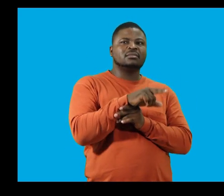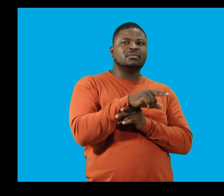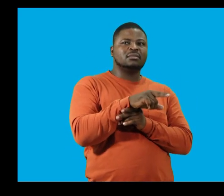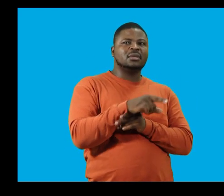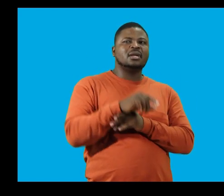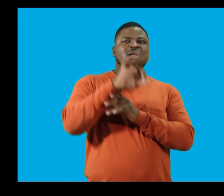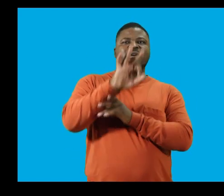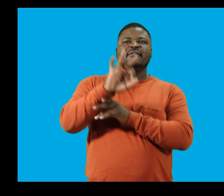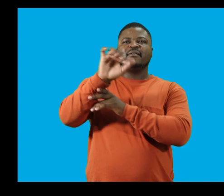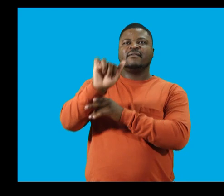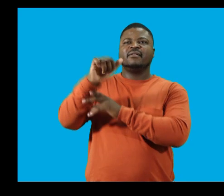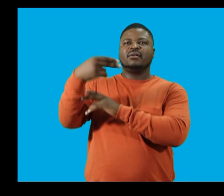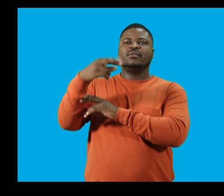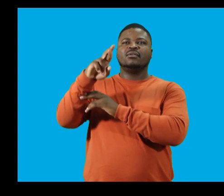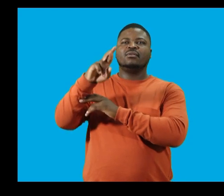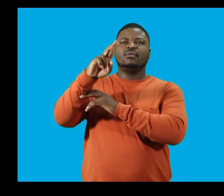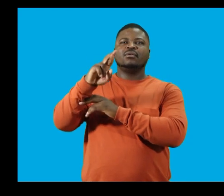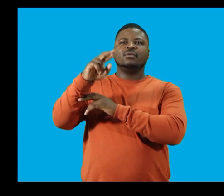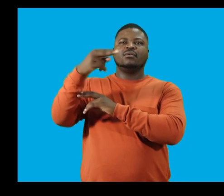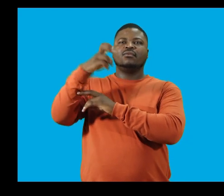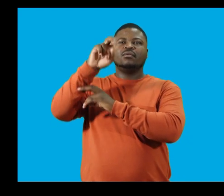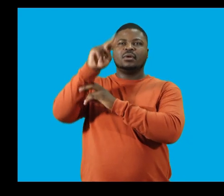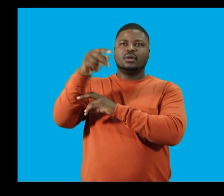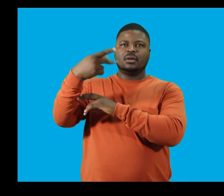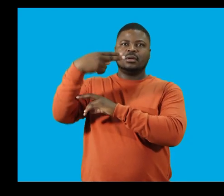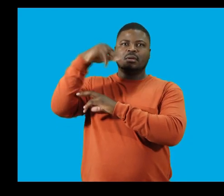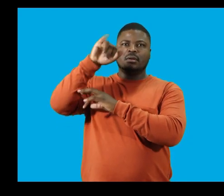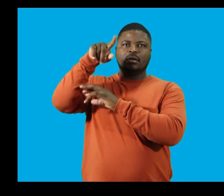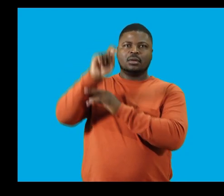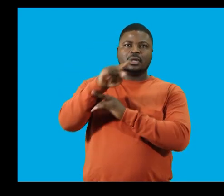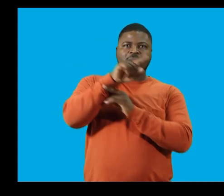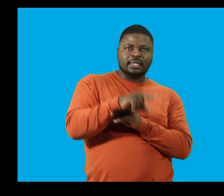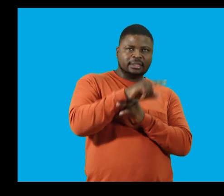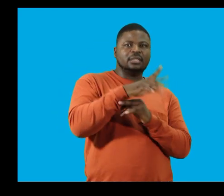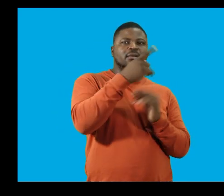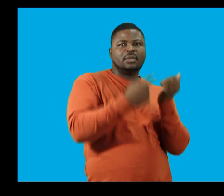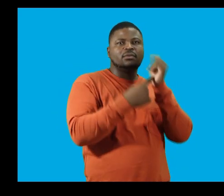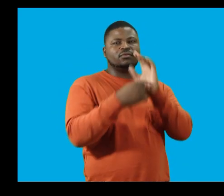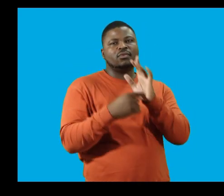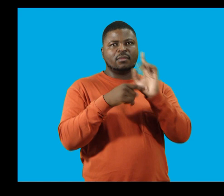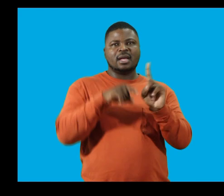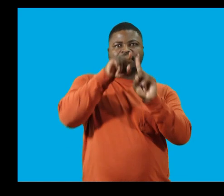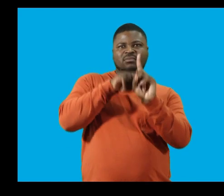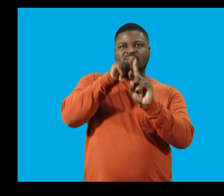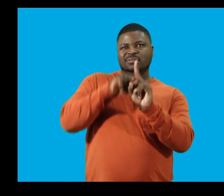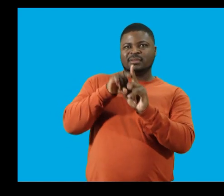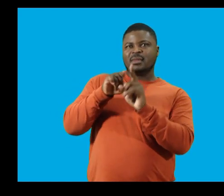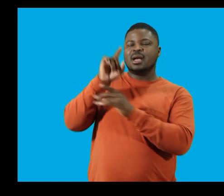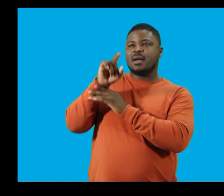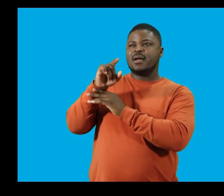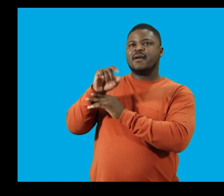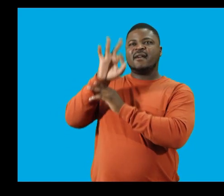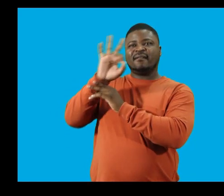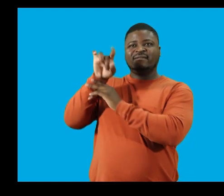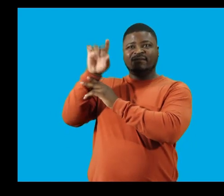Fahrenheit. We want to know the Fahrenheit. Celsius is given, so we will